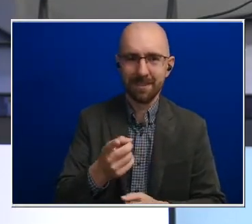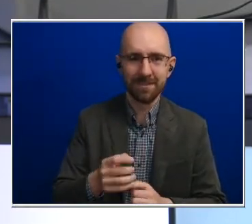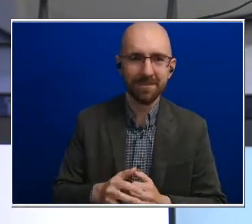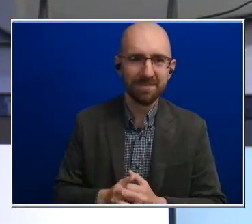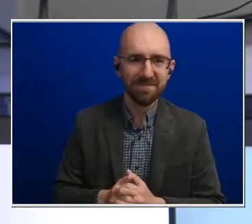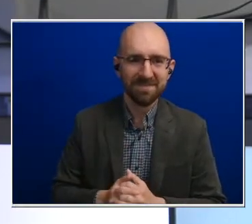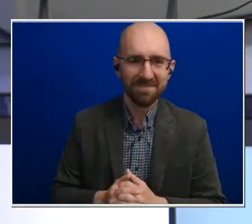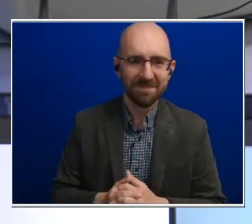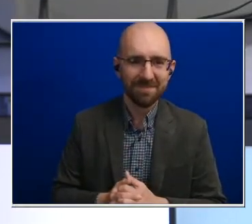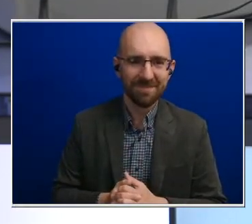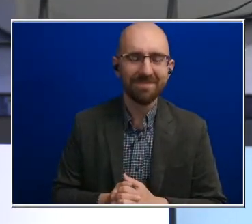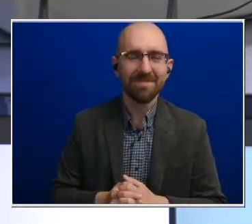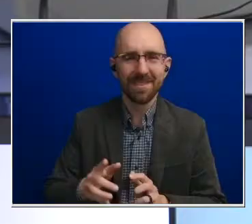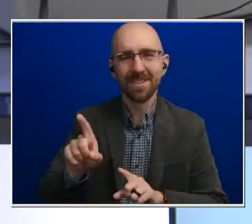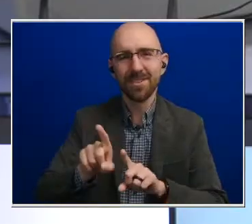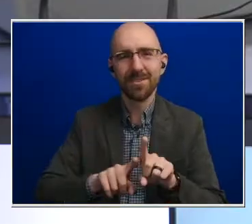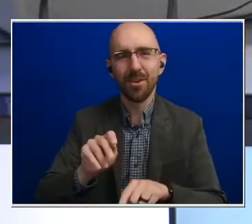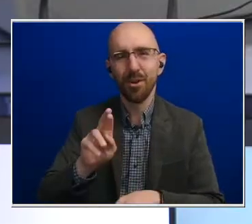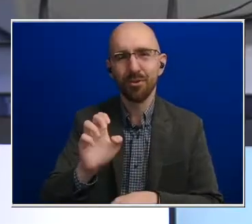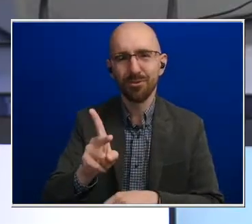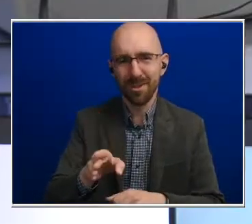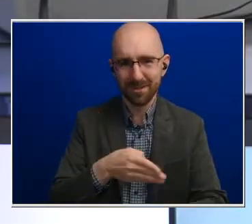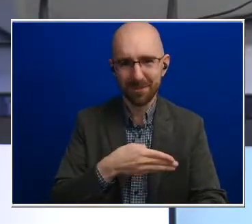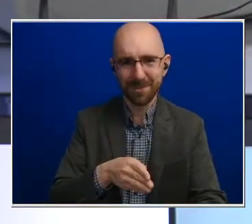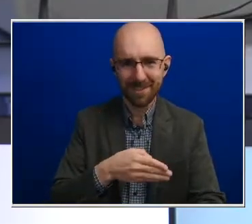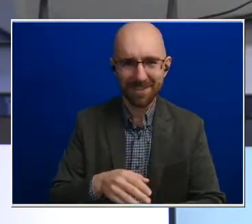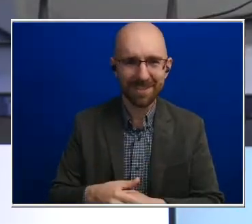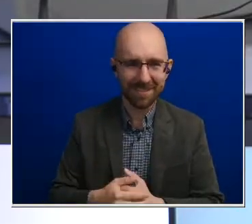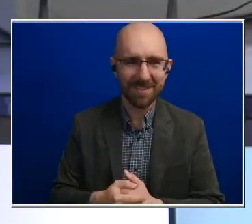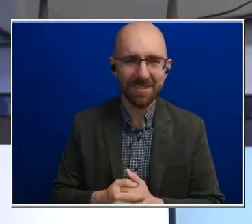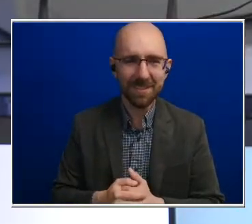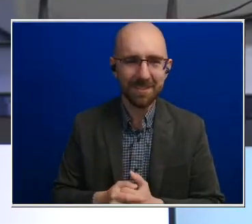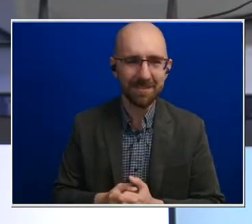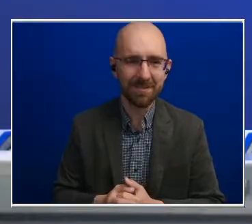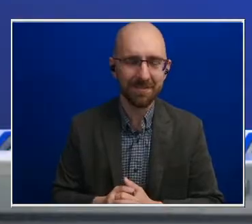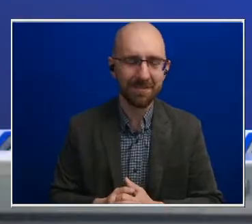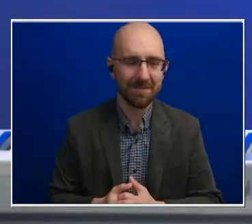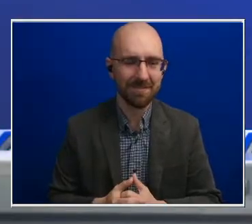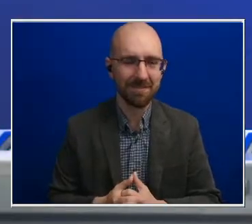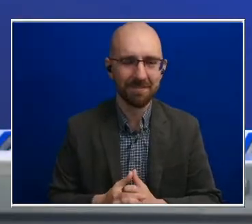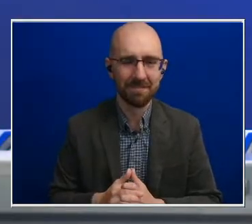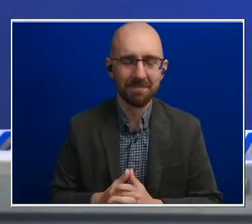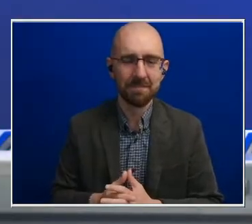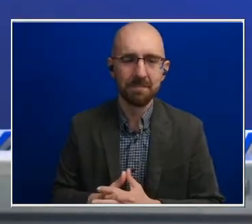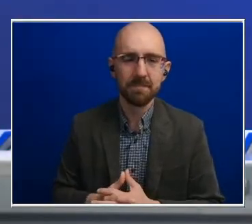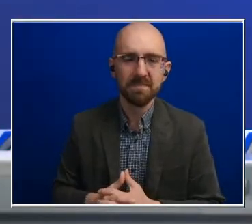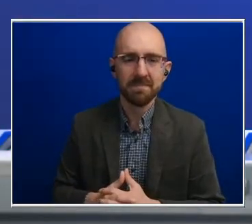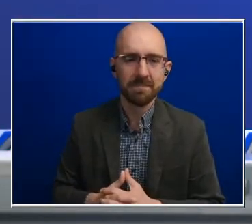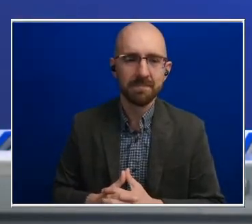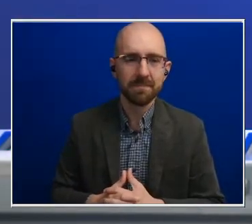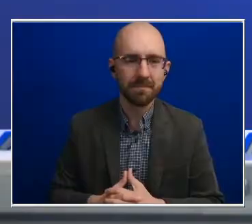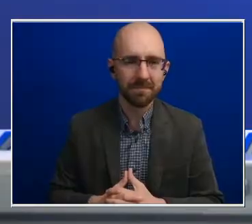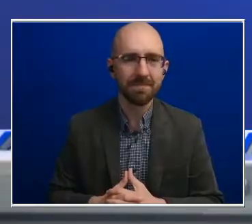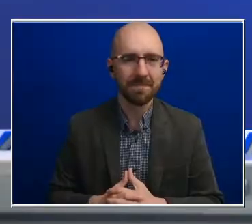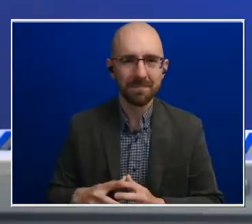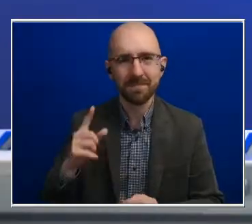Yes. Oh, there it is. Yeah. For our Trekkie fans. Oh yeah,